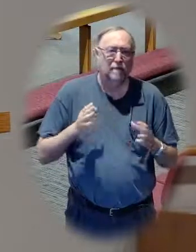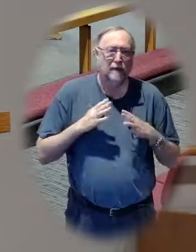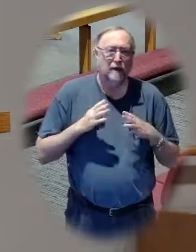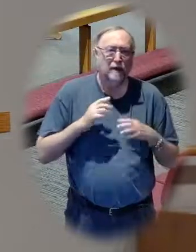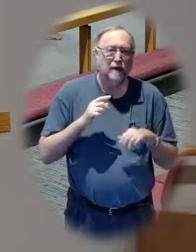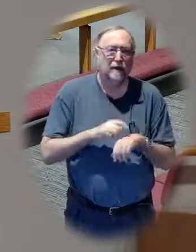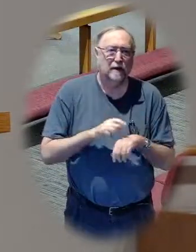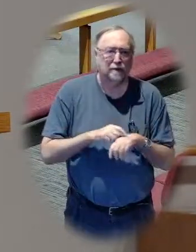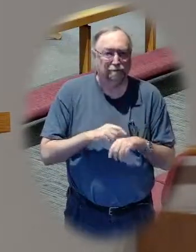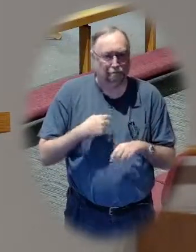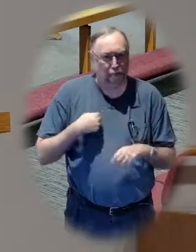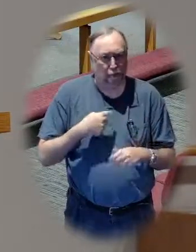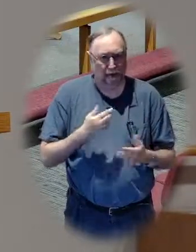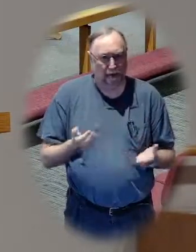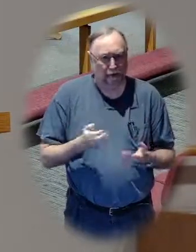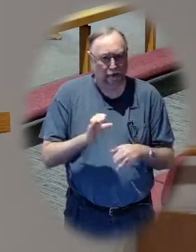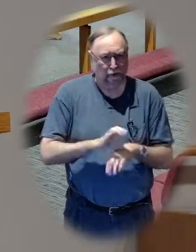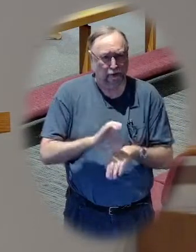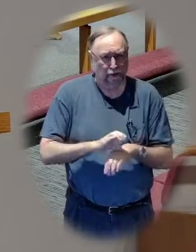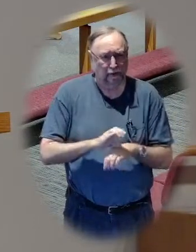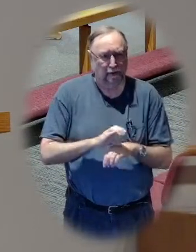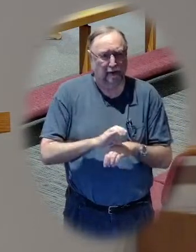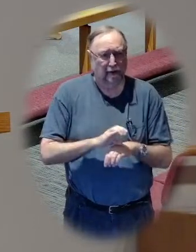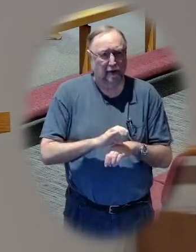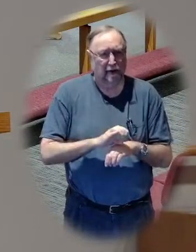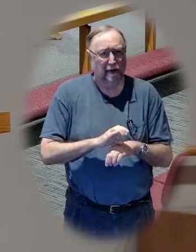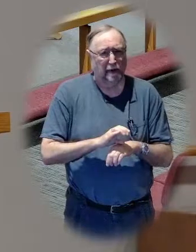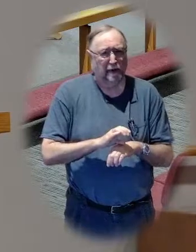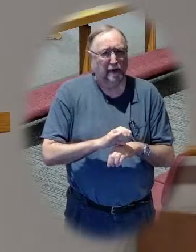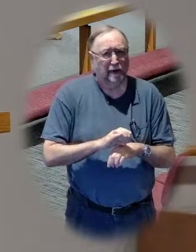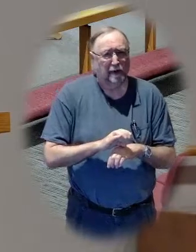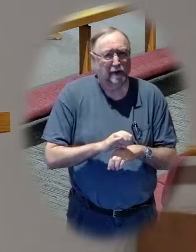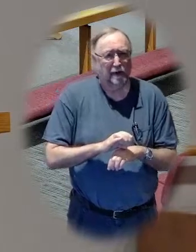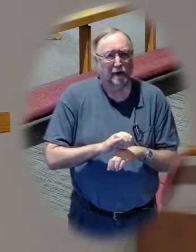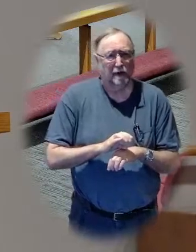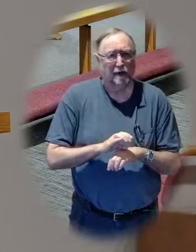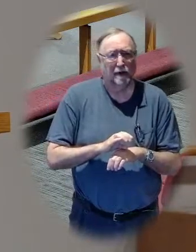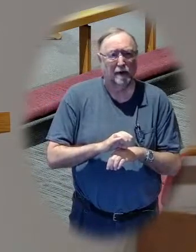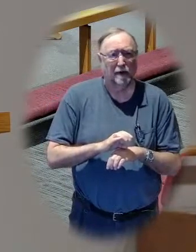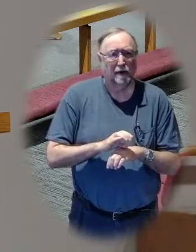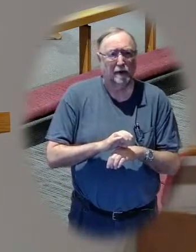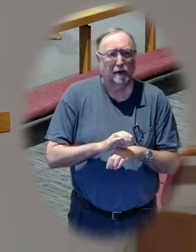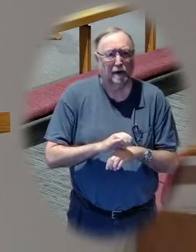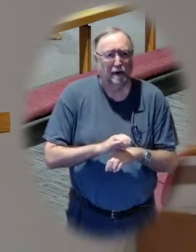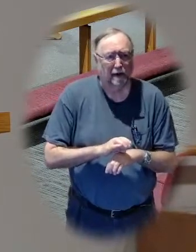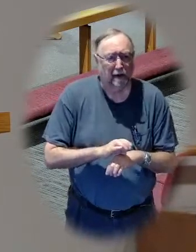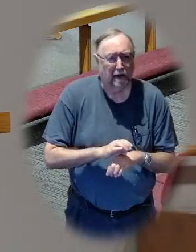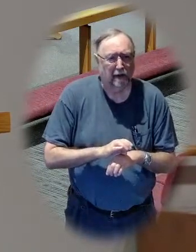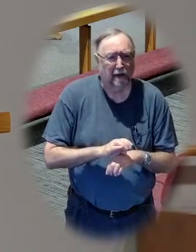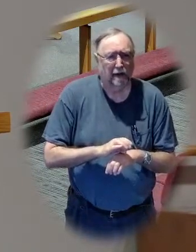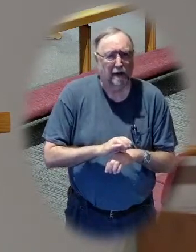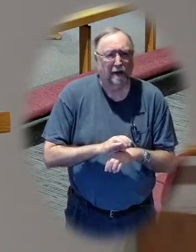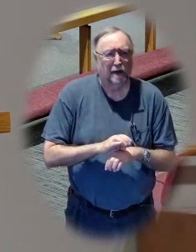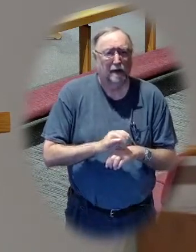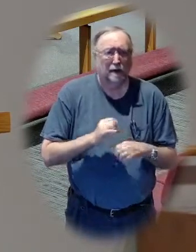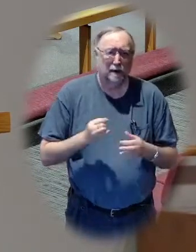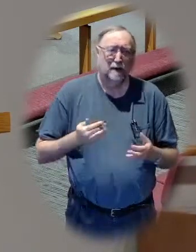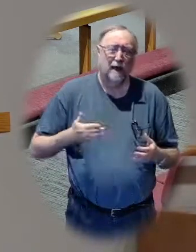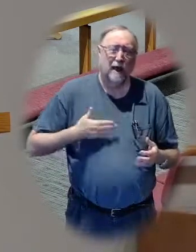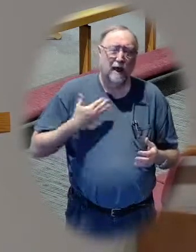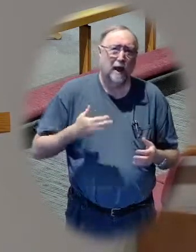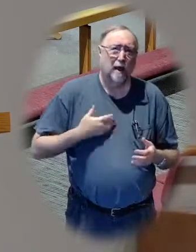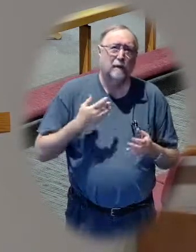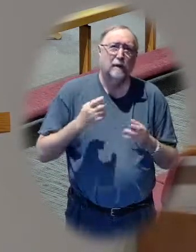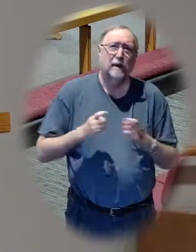we here in the church, we get busy. We get busy unpacking this